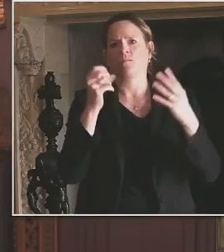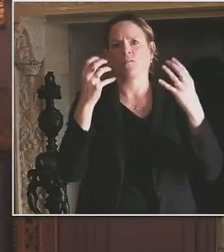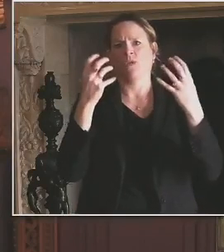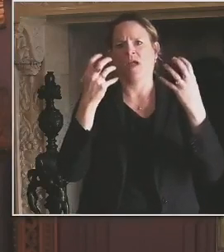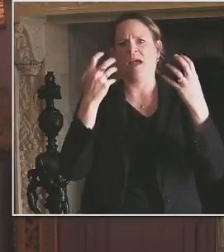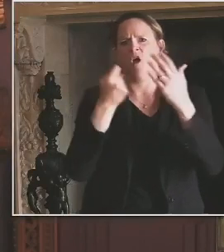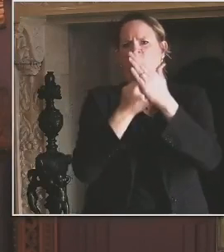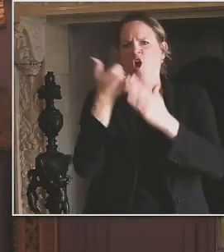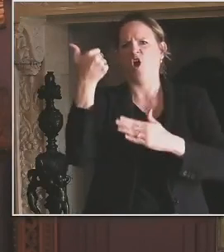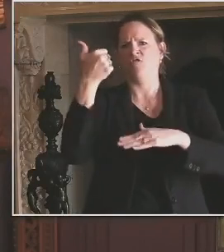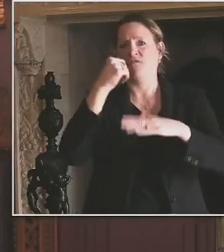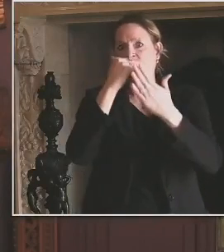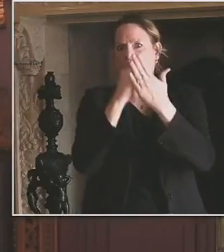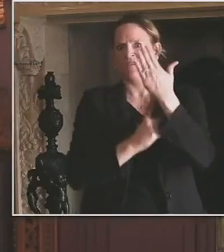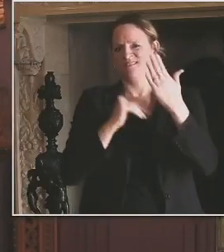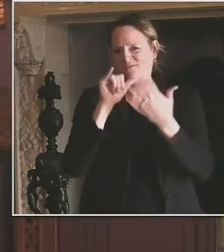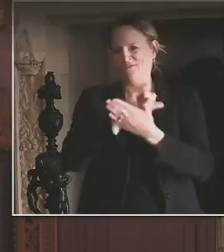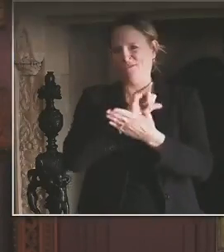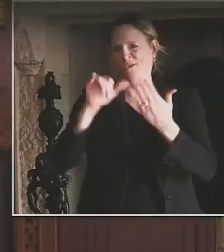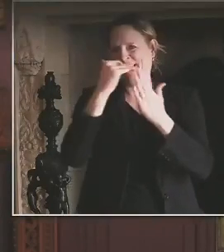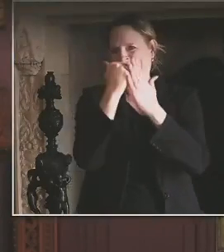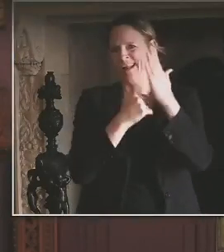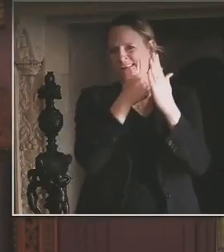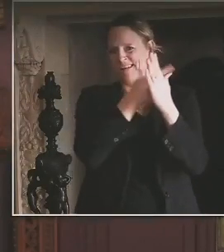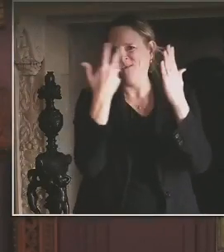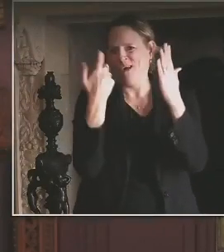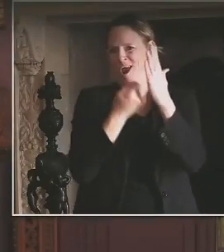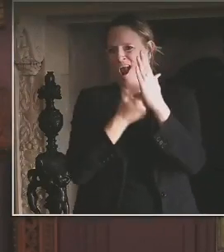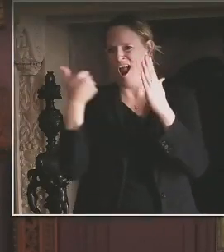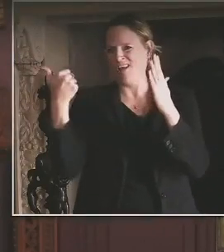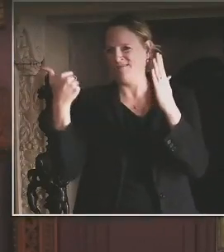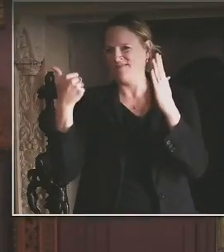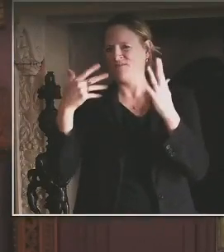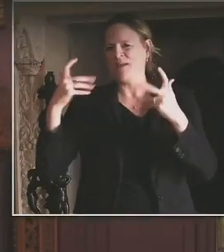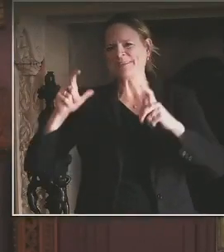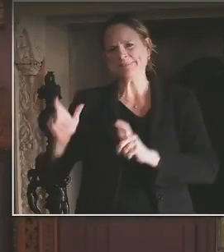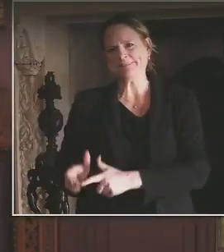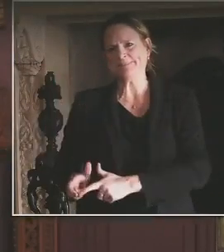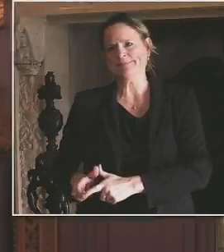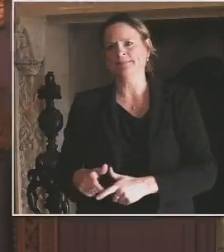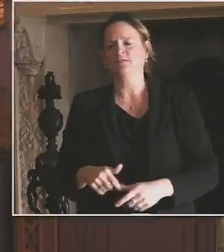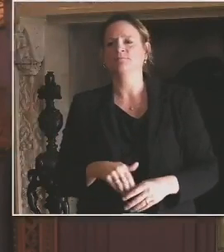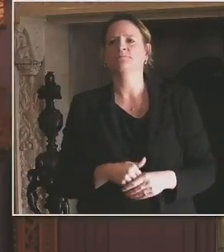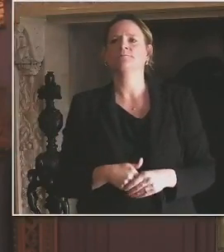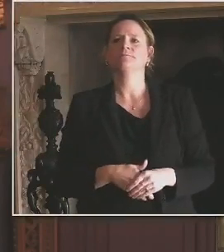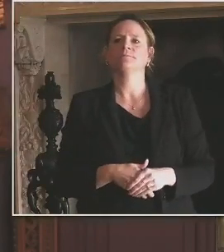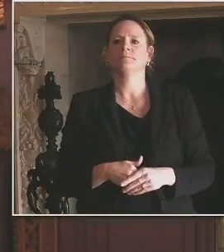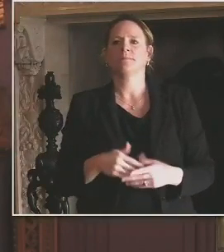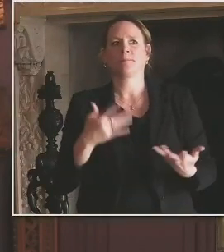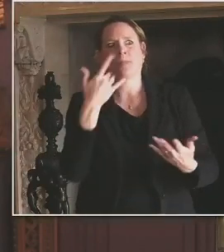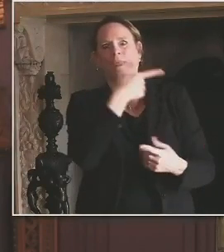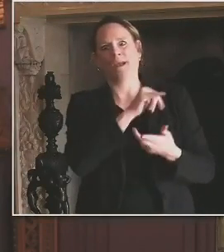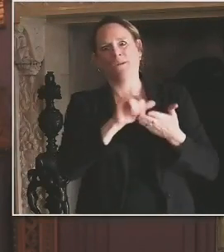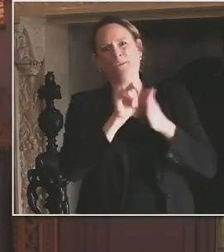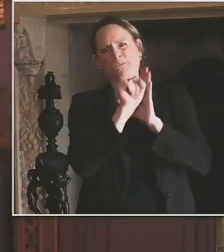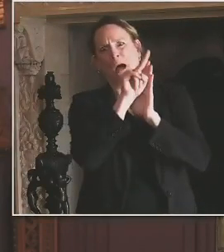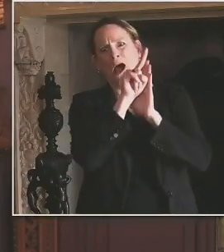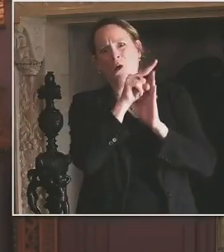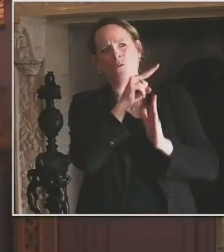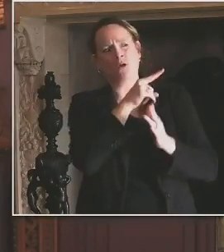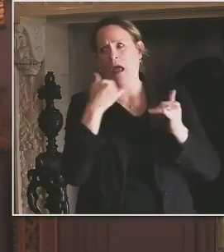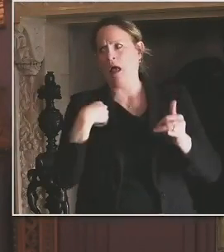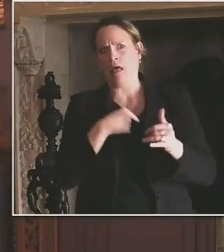their list and they're thinking that we are having surges here, which we are, and the sooner people work